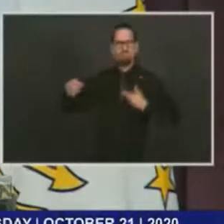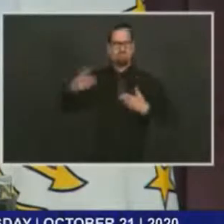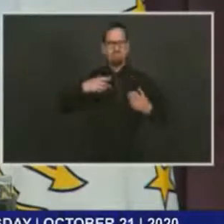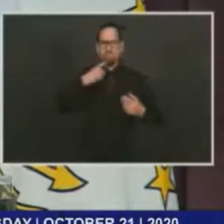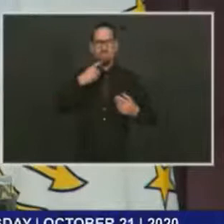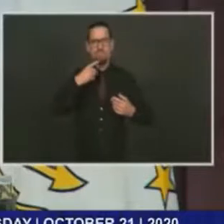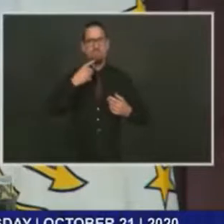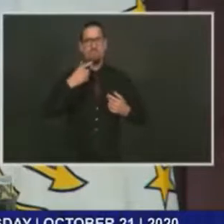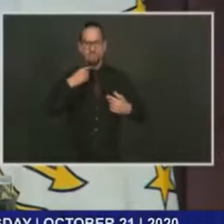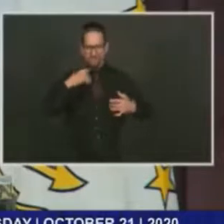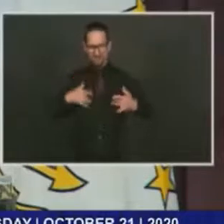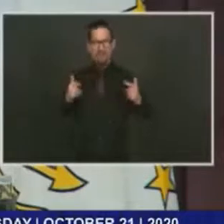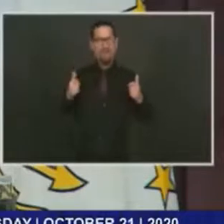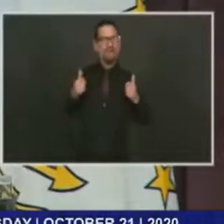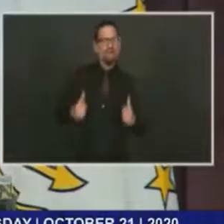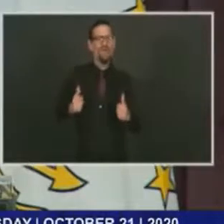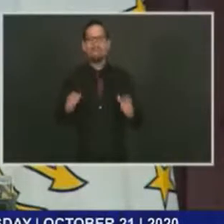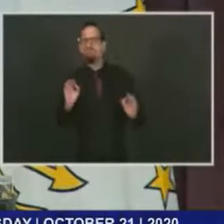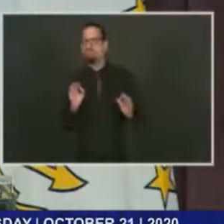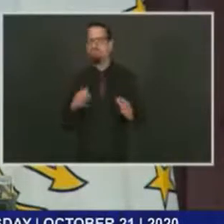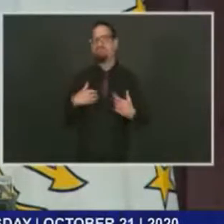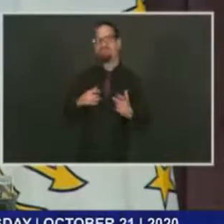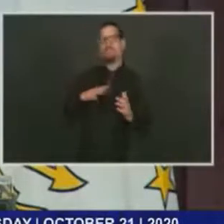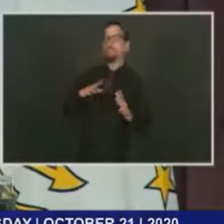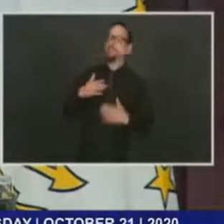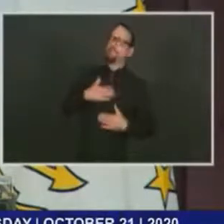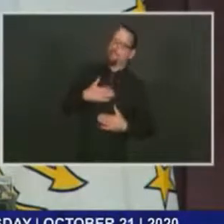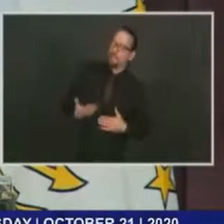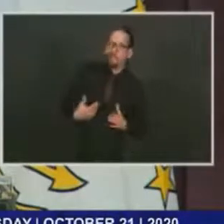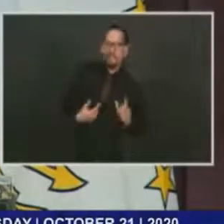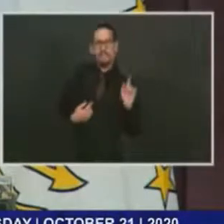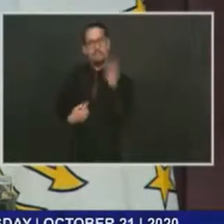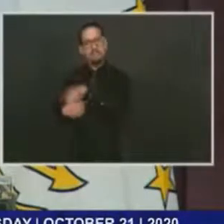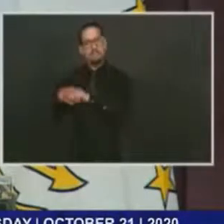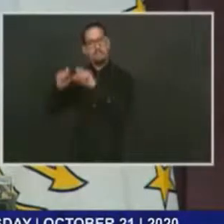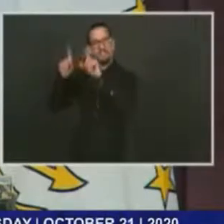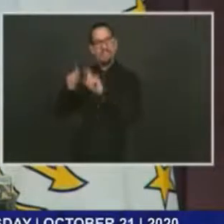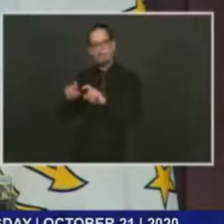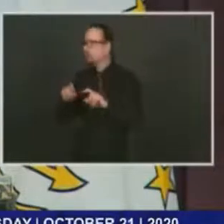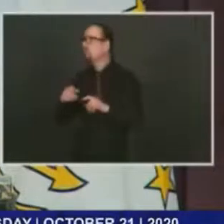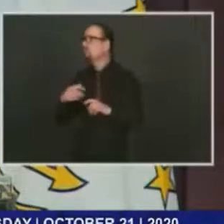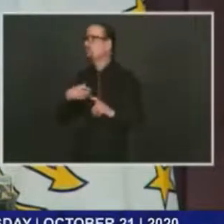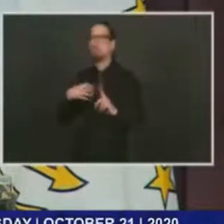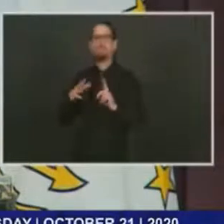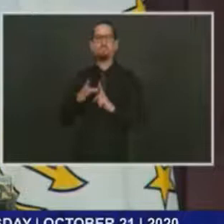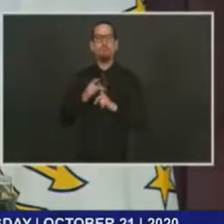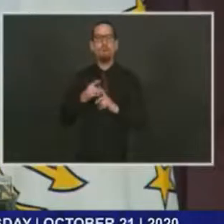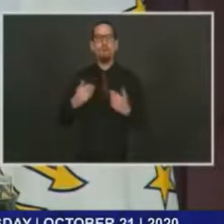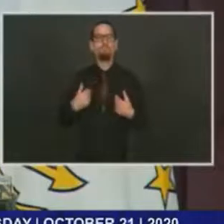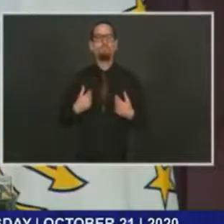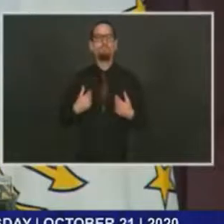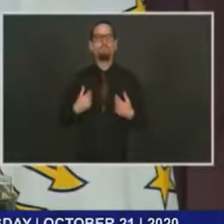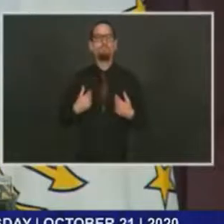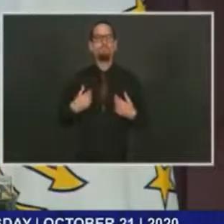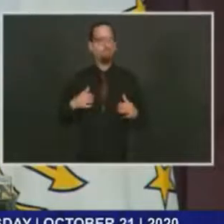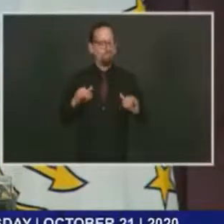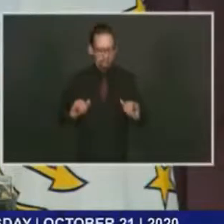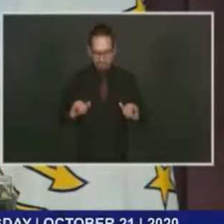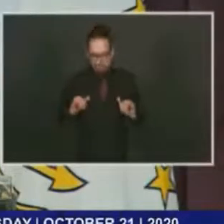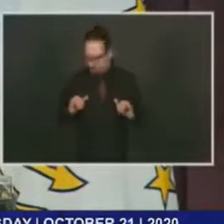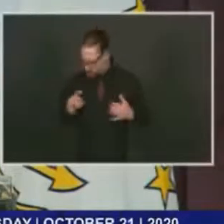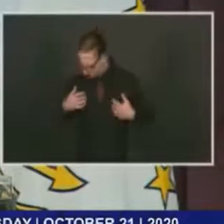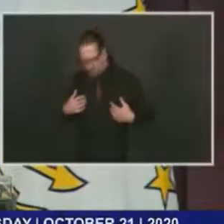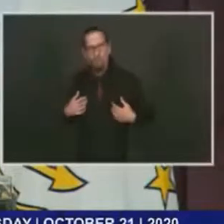positive. That's what we're trying to do here. The name of the game right now is to identify as many positive cases